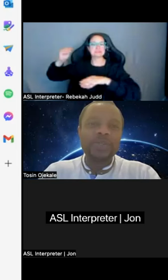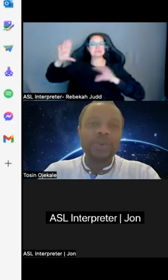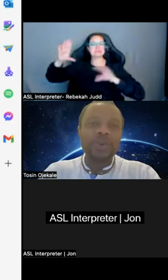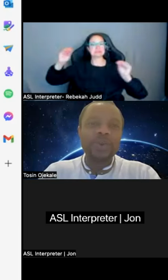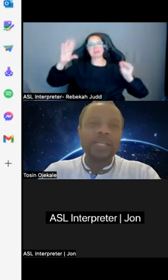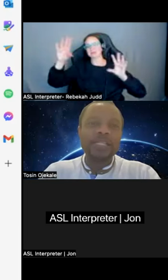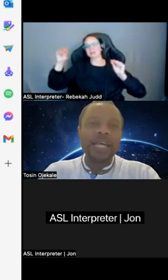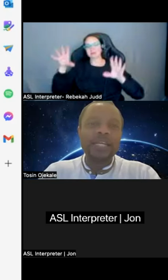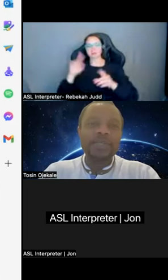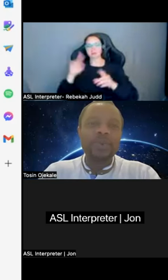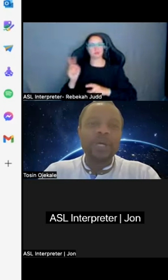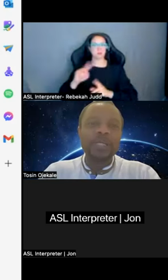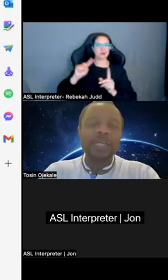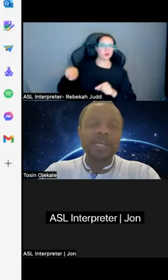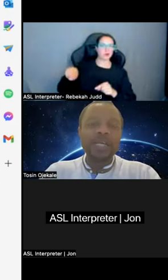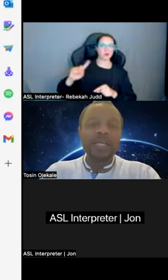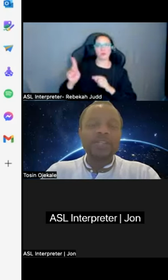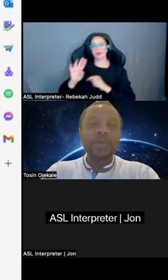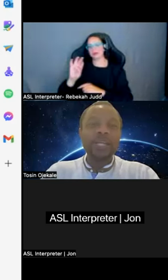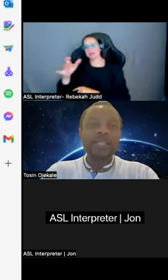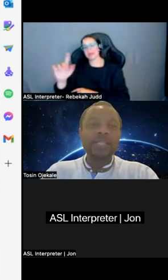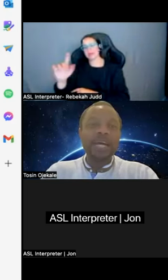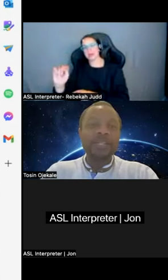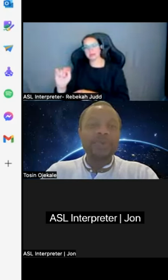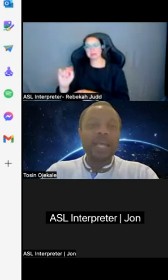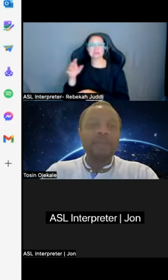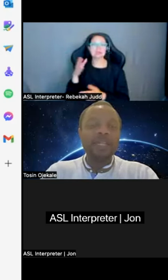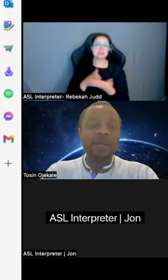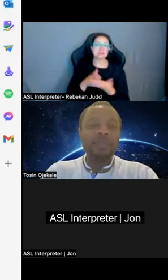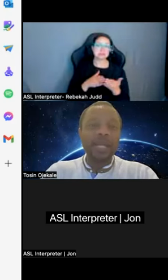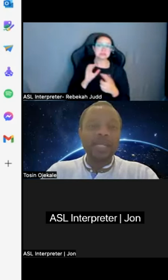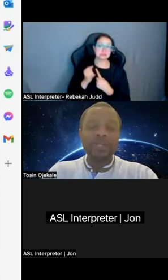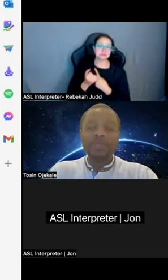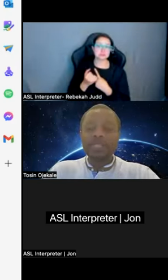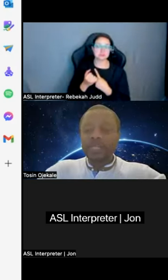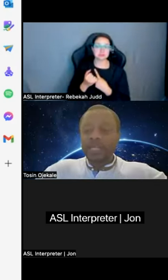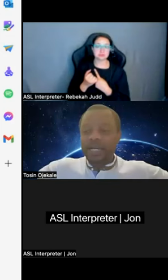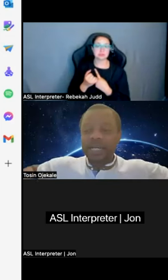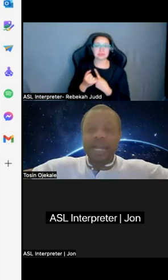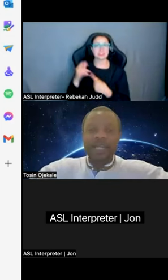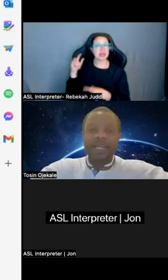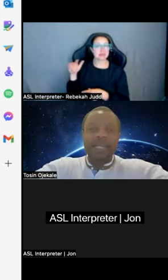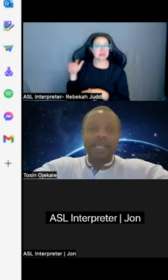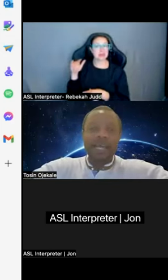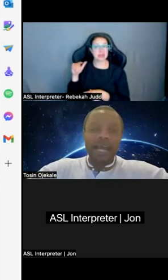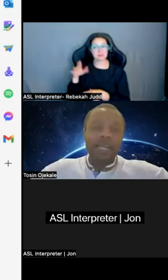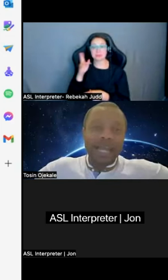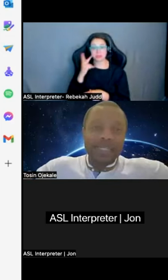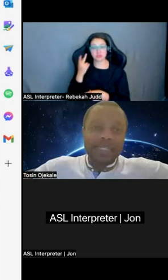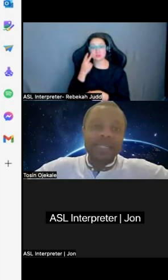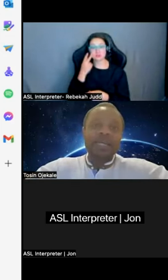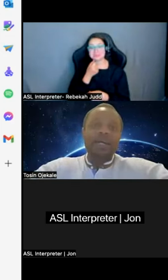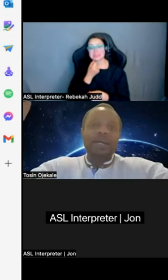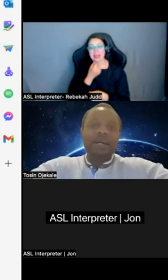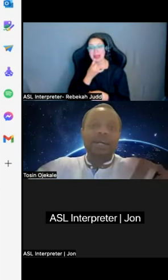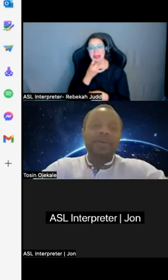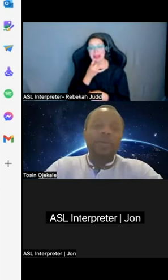where to go, where's the exit point. In some cases, that's why even in a plane, you see lightning